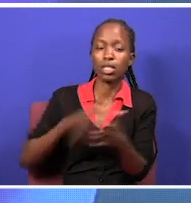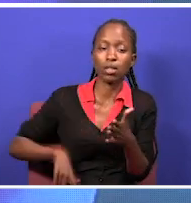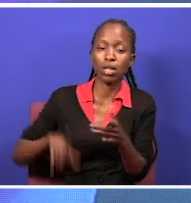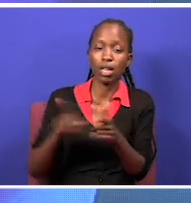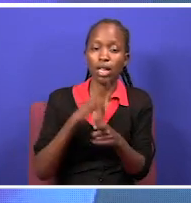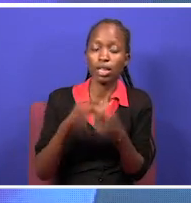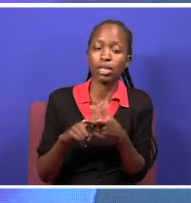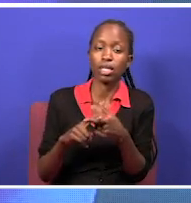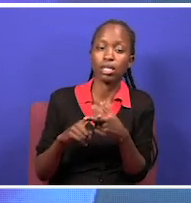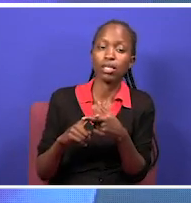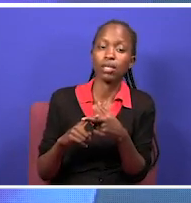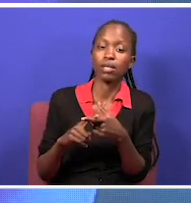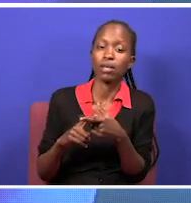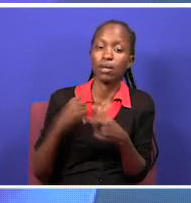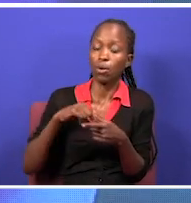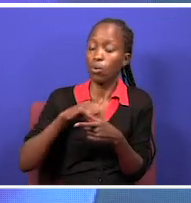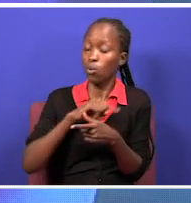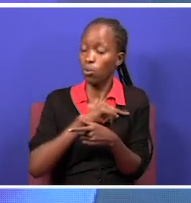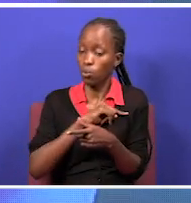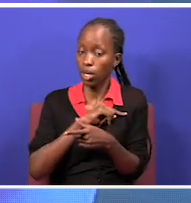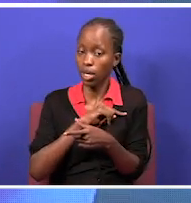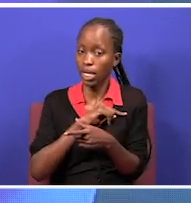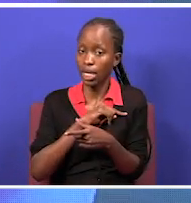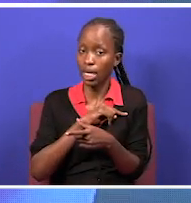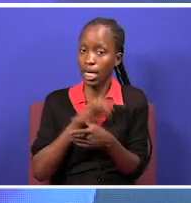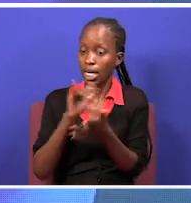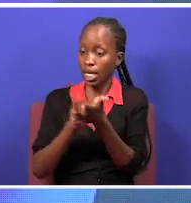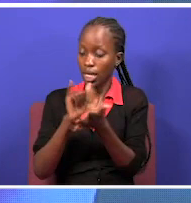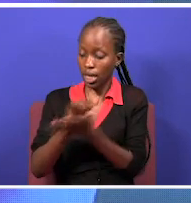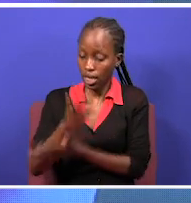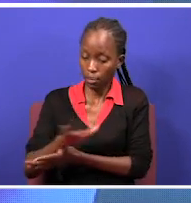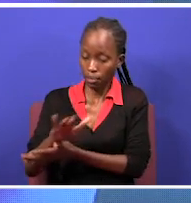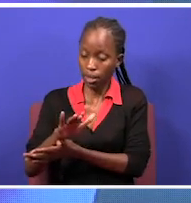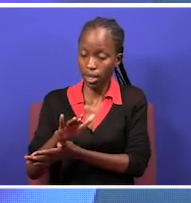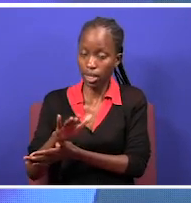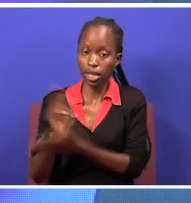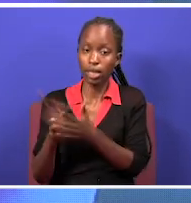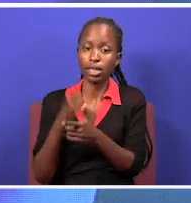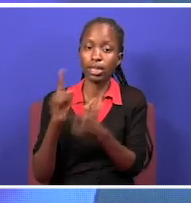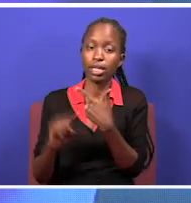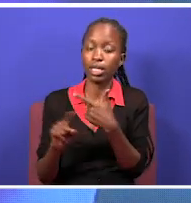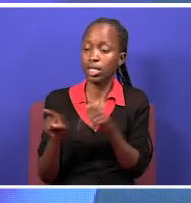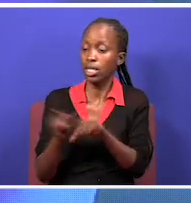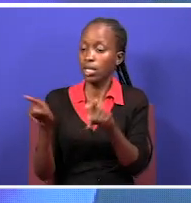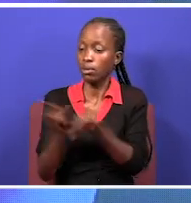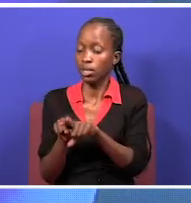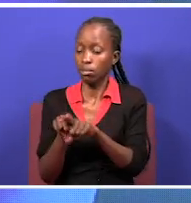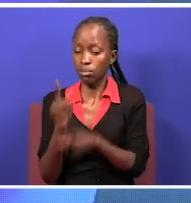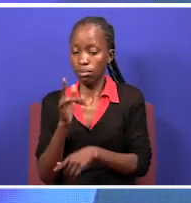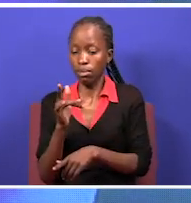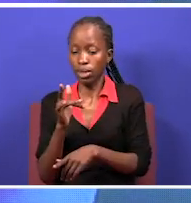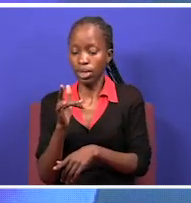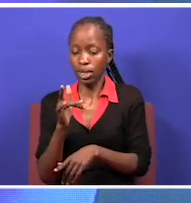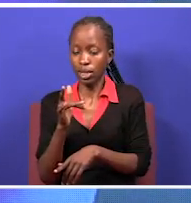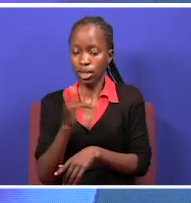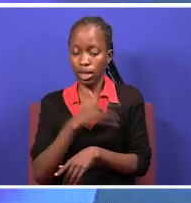be, you know, in that press, in that forum, then it will convict us. But if it's in a